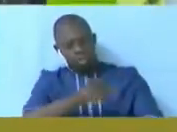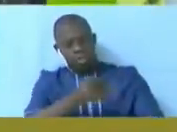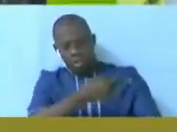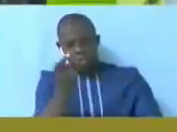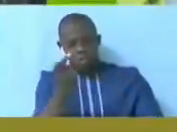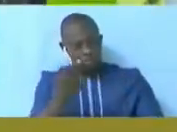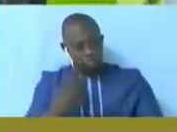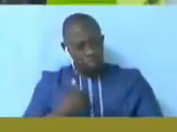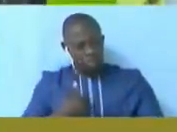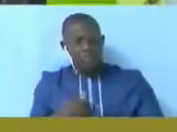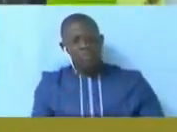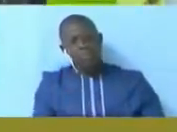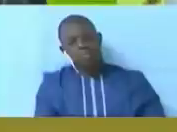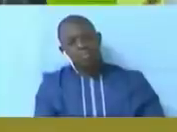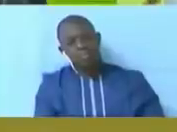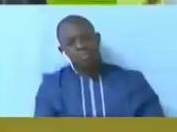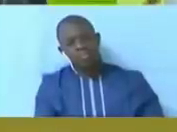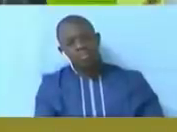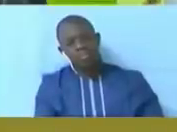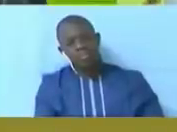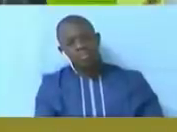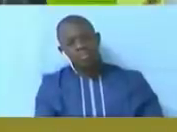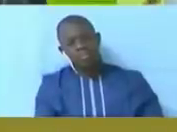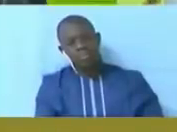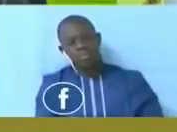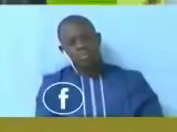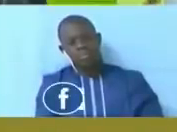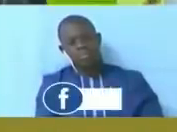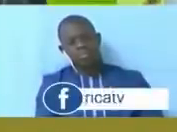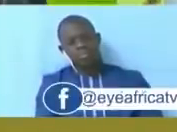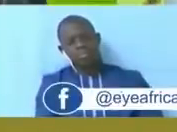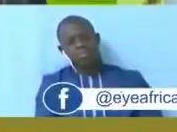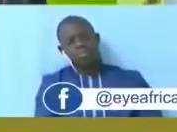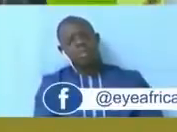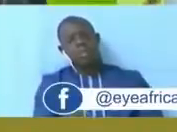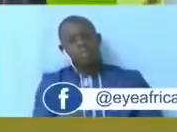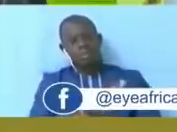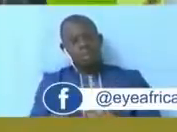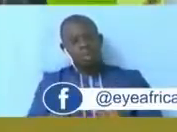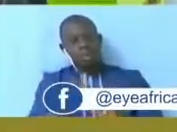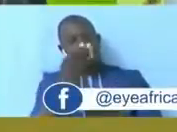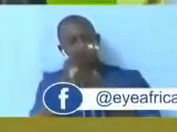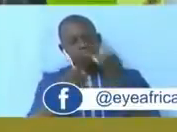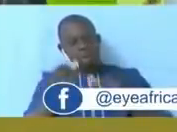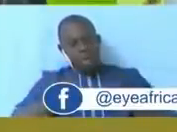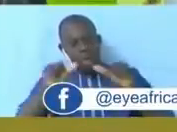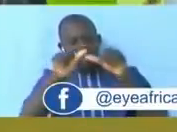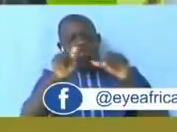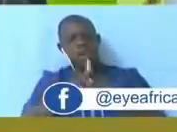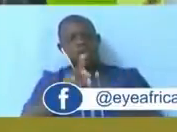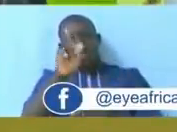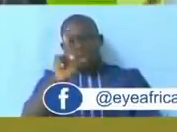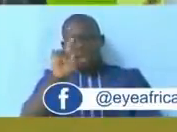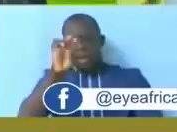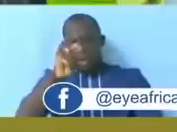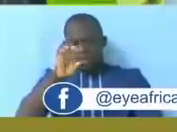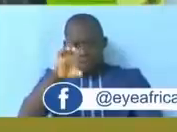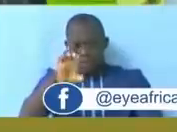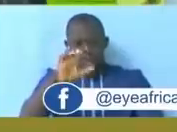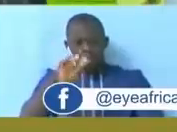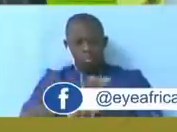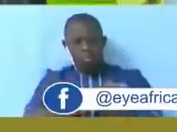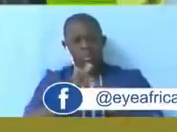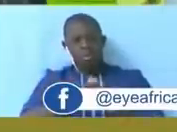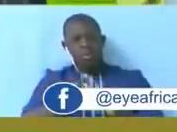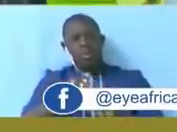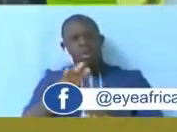He was the escape within the jurisdiction of the KMC. Kanata KMC wolem kanafin tundo rajanti. Jesus